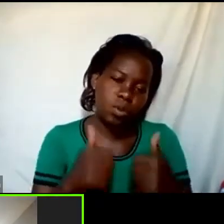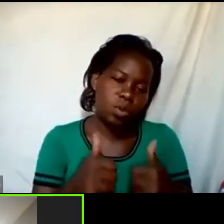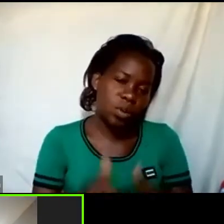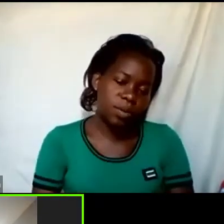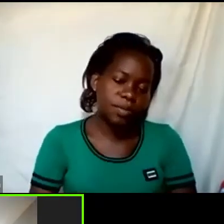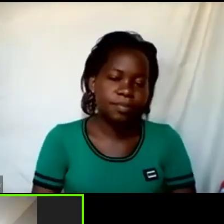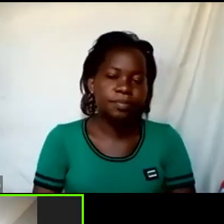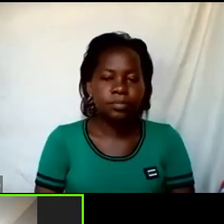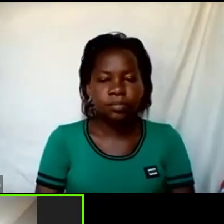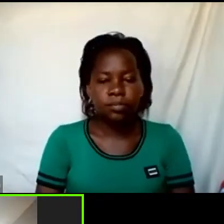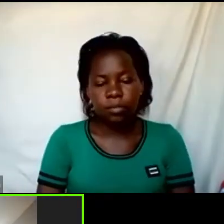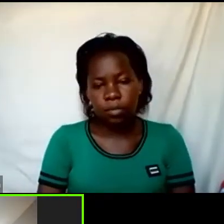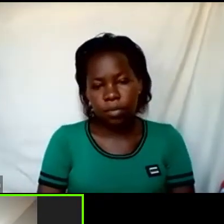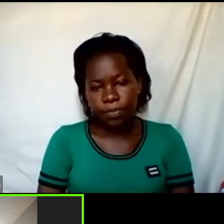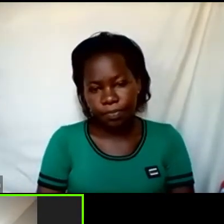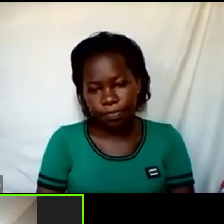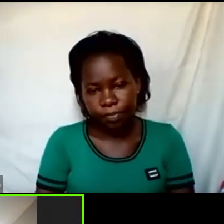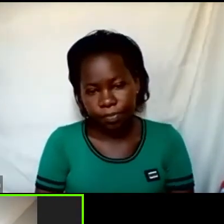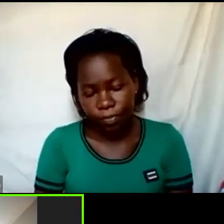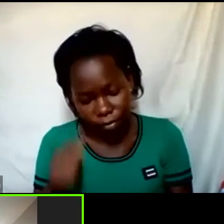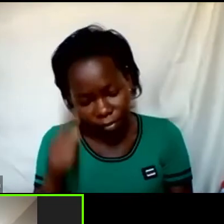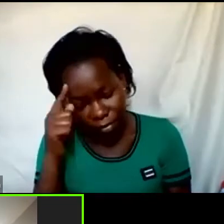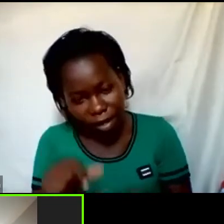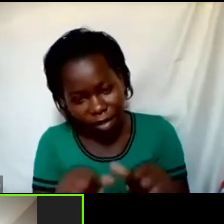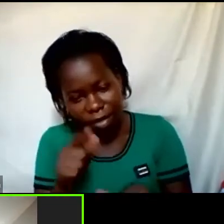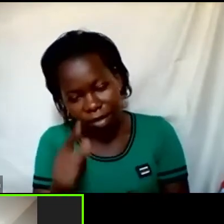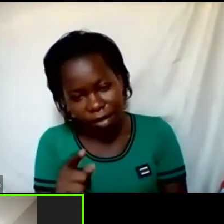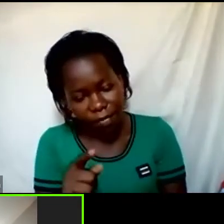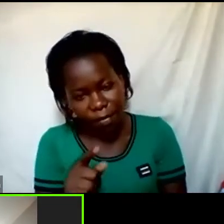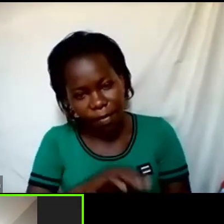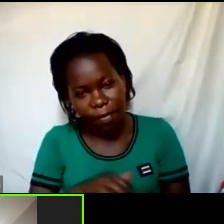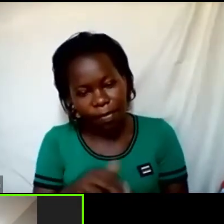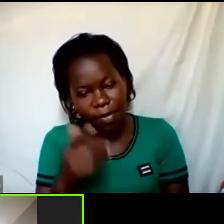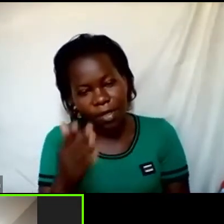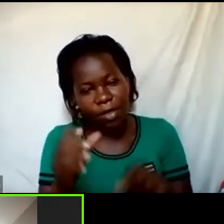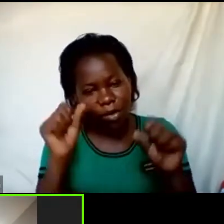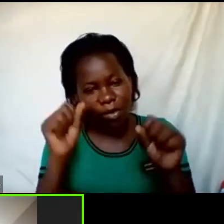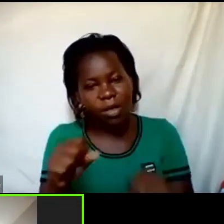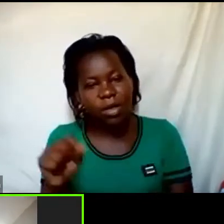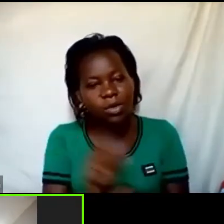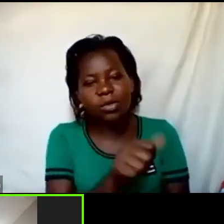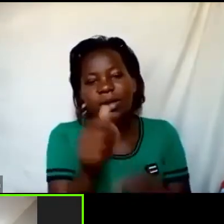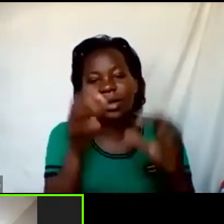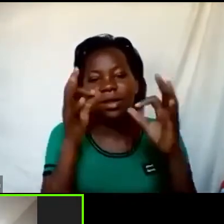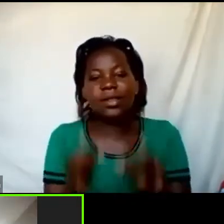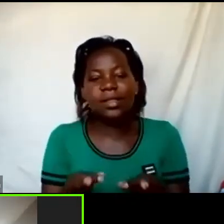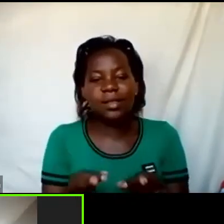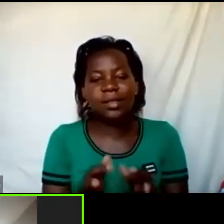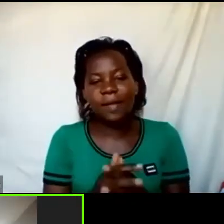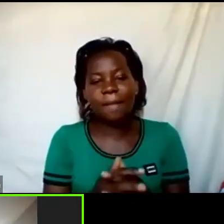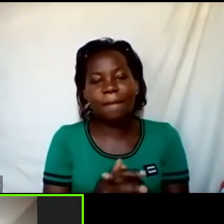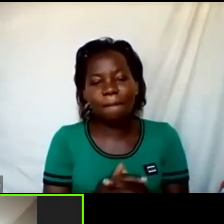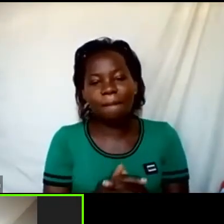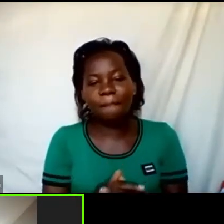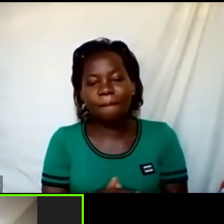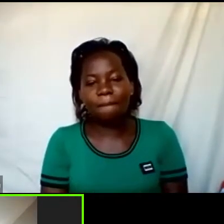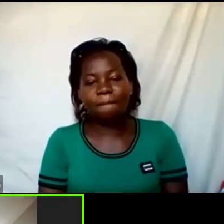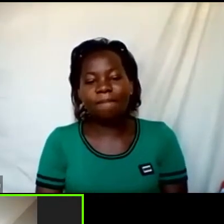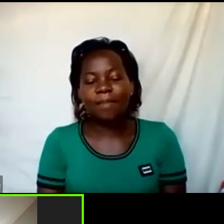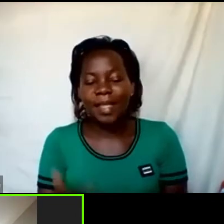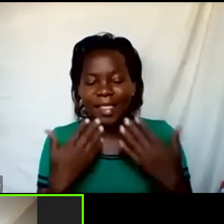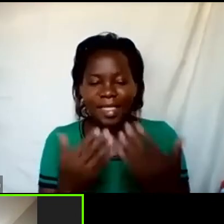Again, as always, the optimist making us feel like we can do anything. So thank you, Dr. Maggie. Let me come to you,